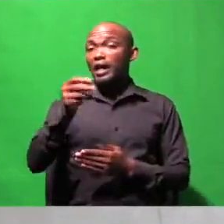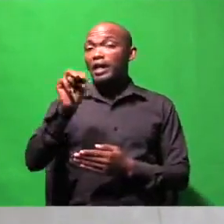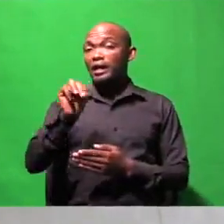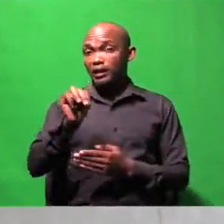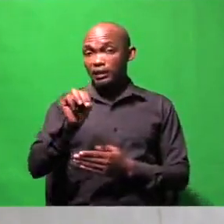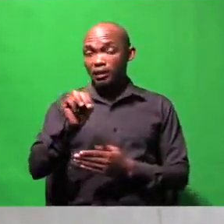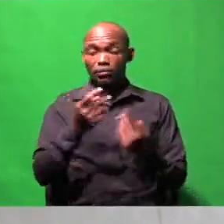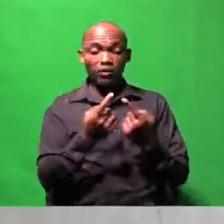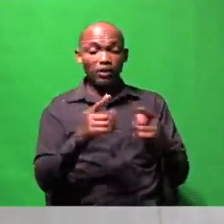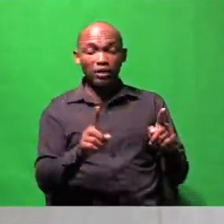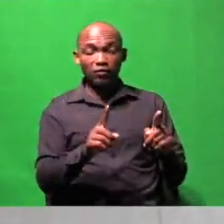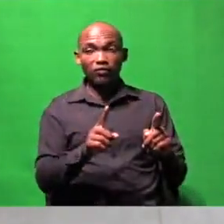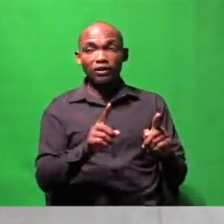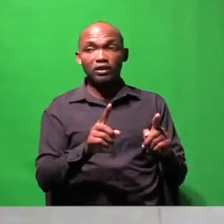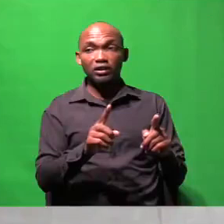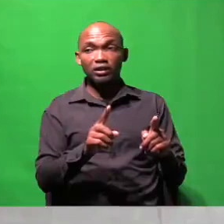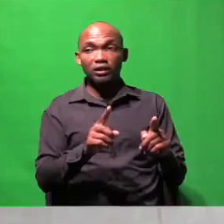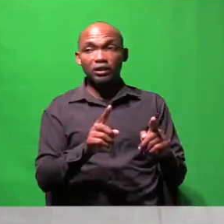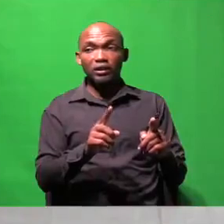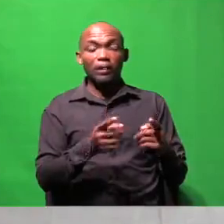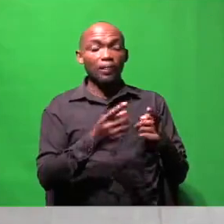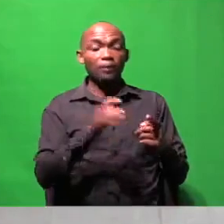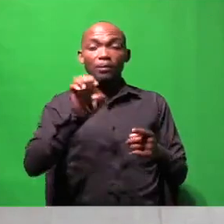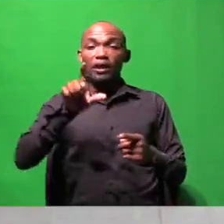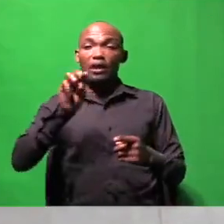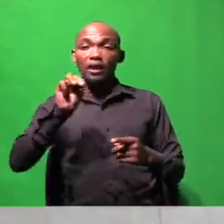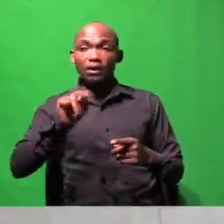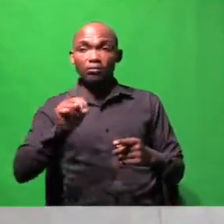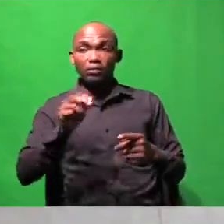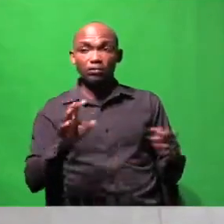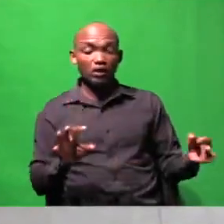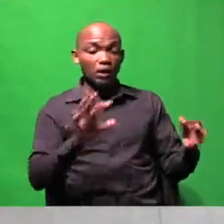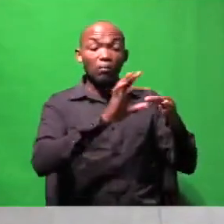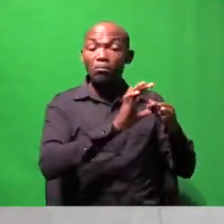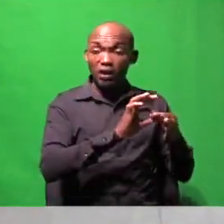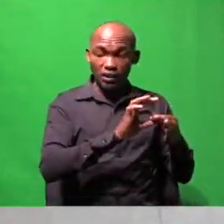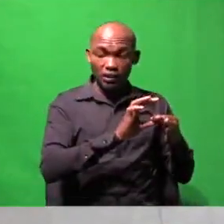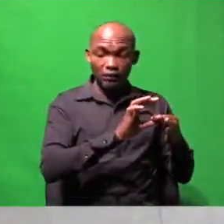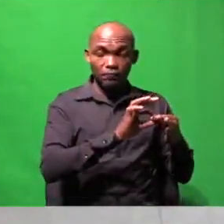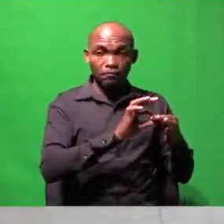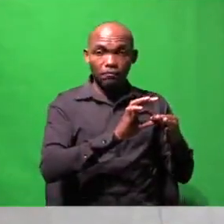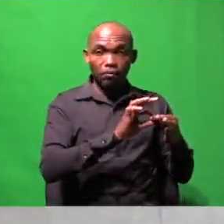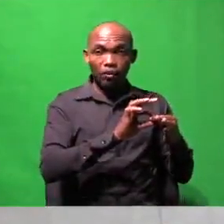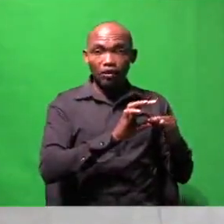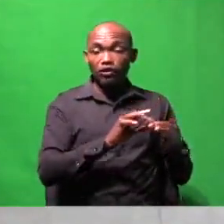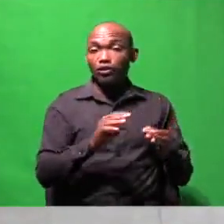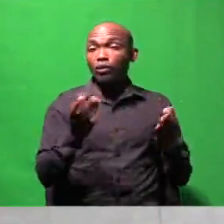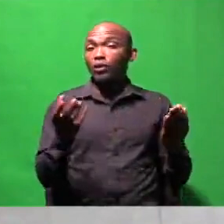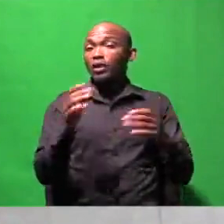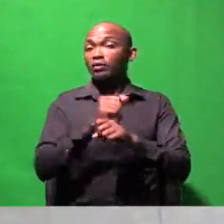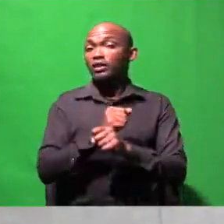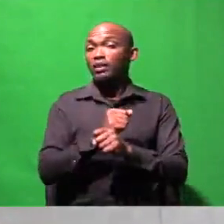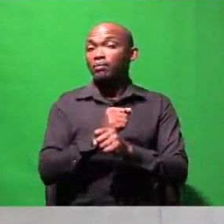different elements may combine. So we are talking about the combination. It means that we have something in